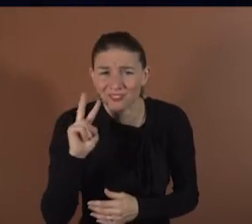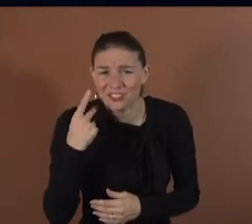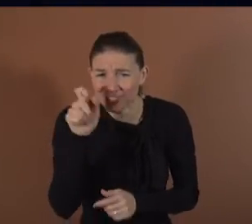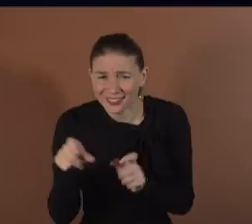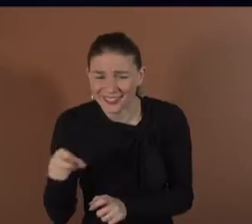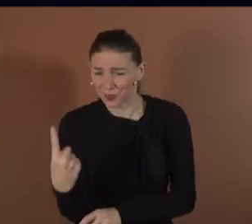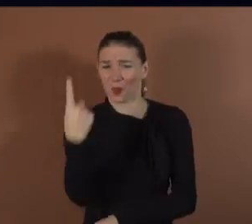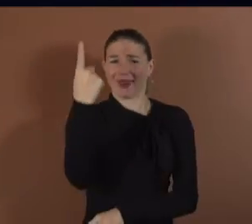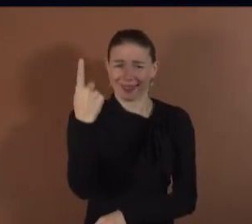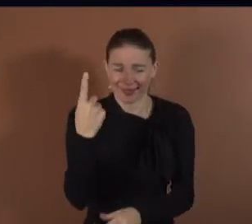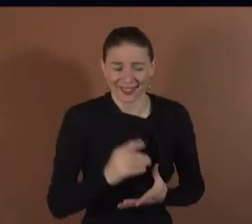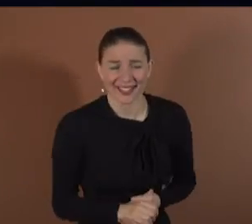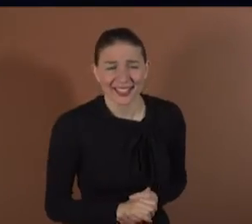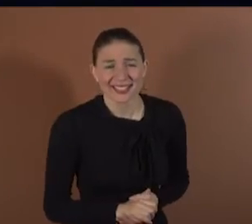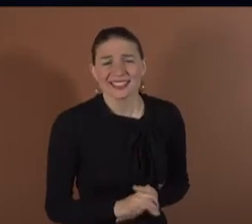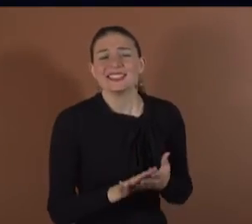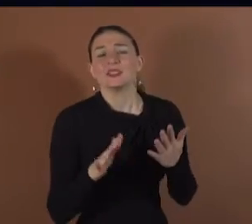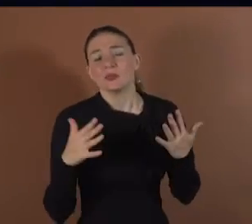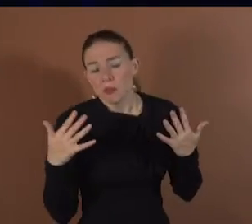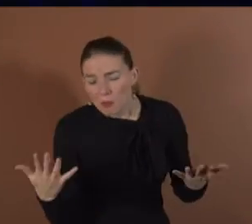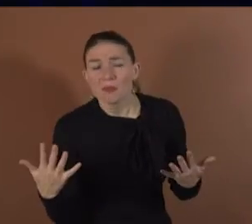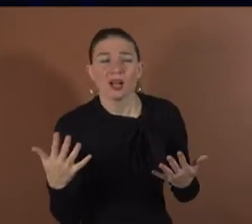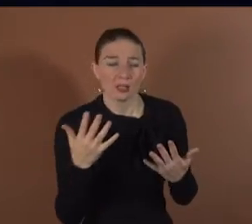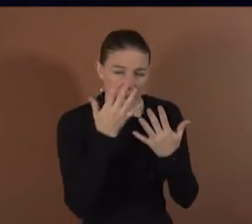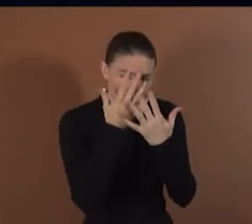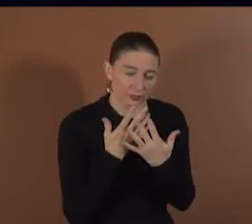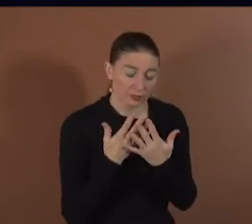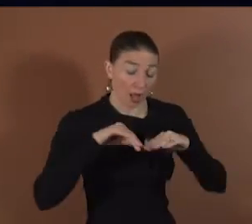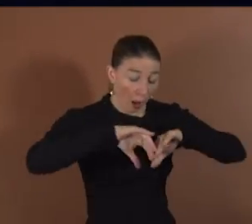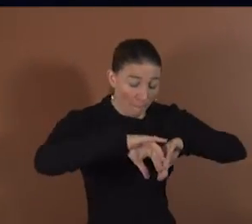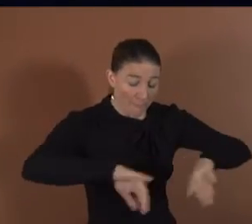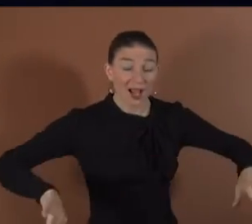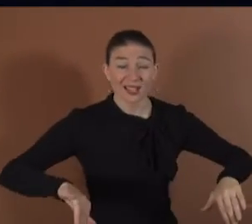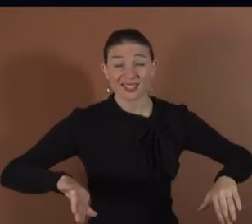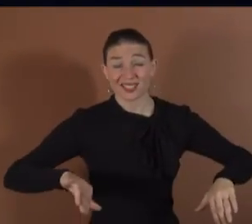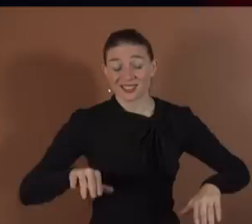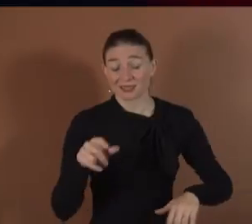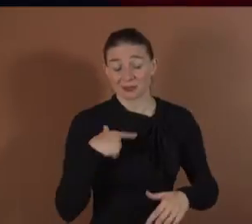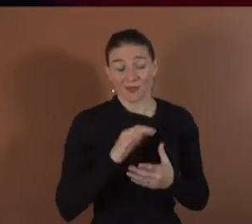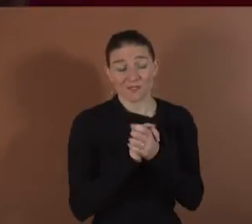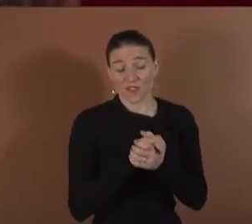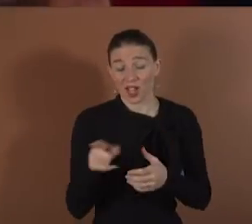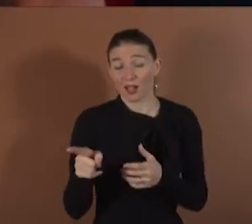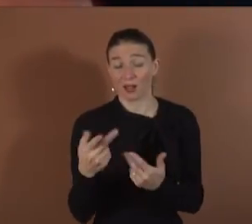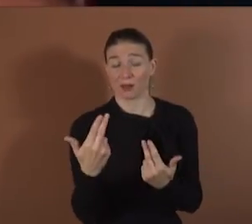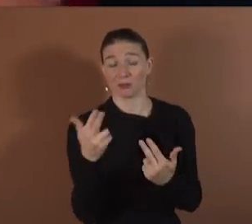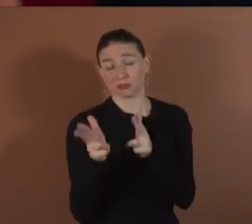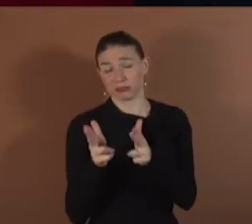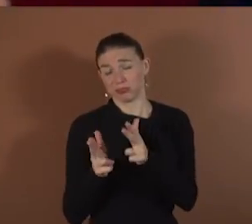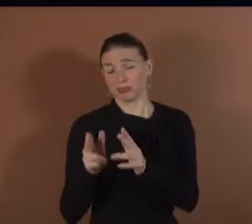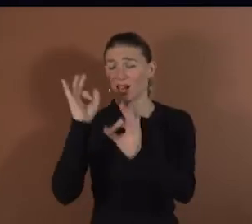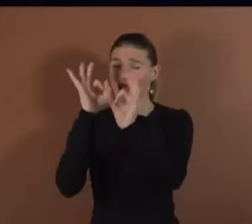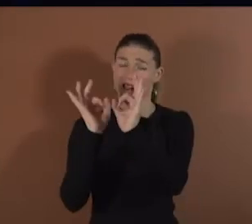Lenny was brutally murdered by the apartheid regime. There were so many bullets in his body, the parents couldn't